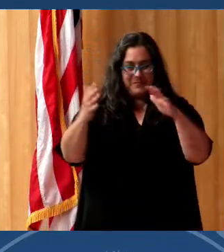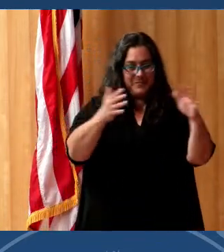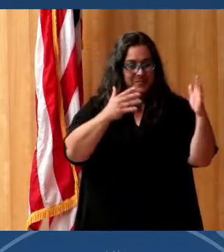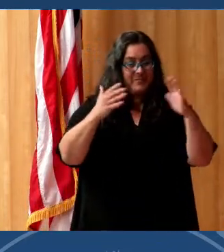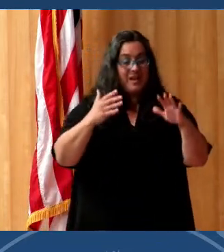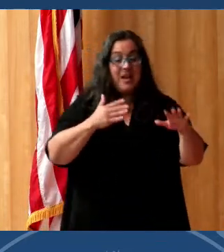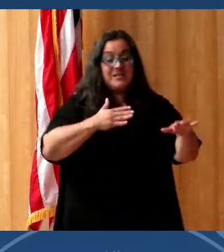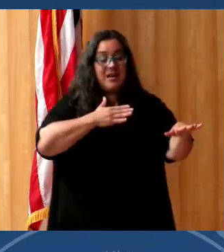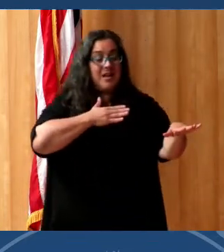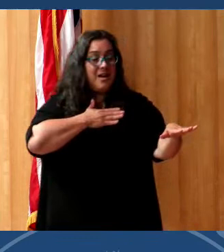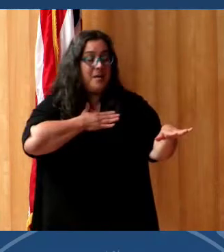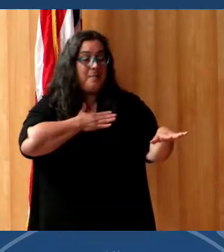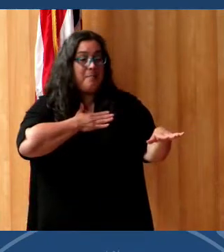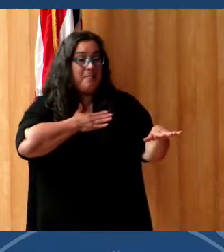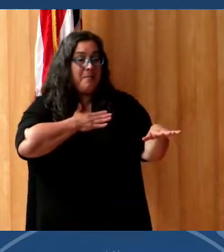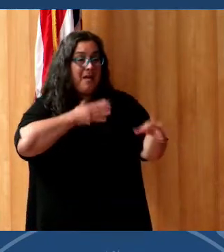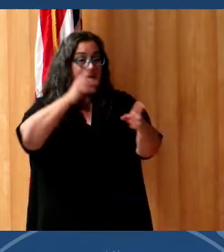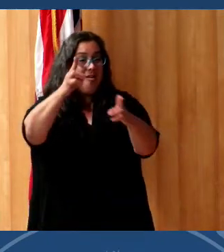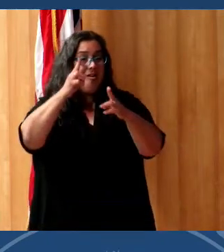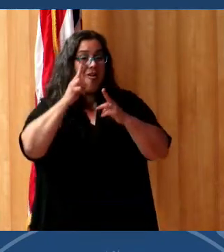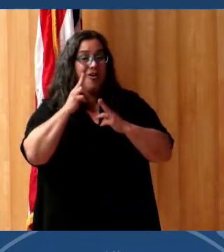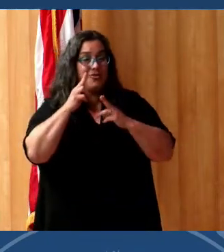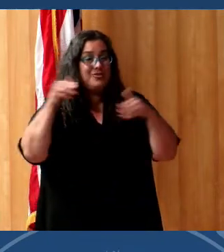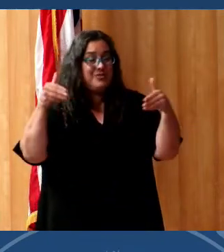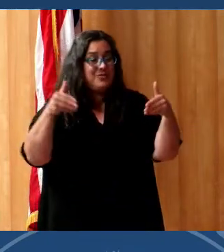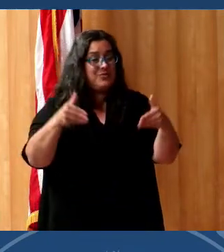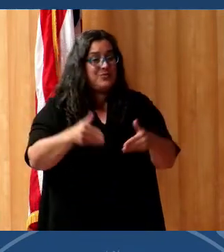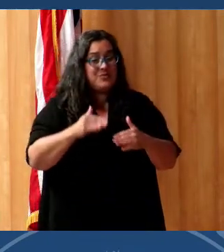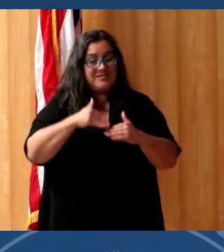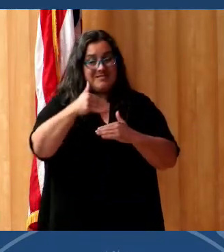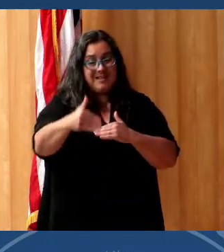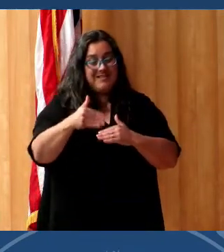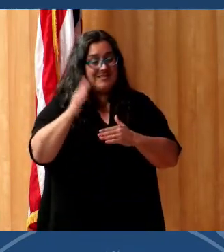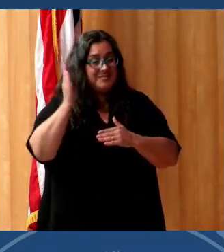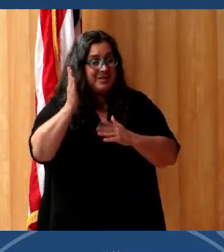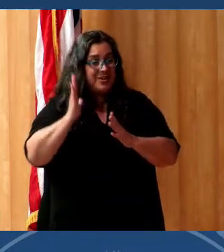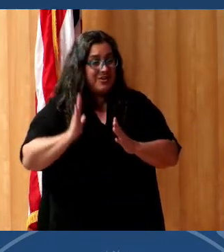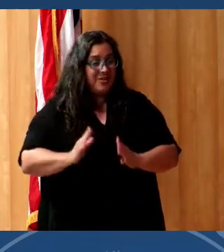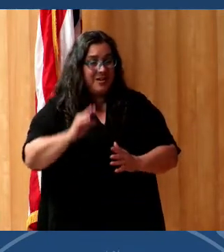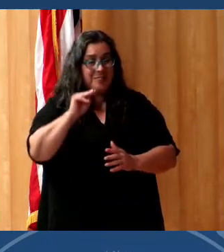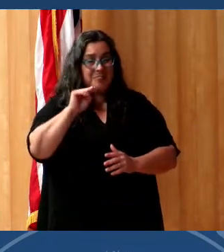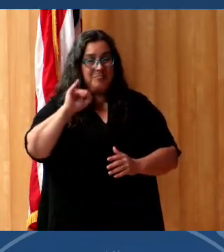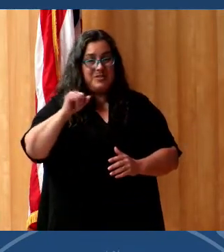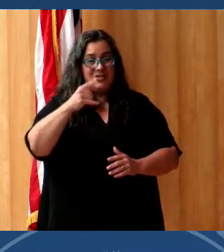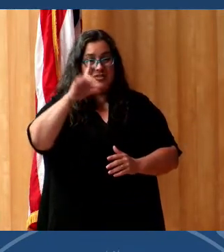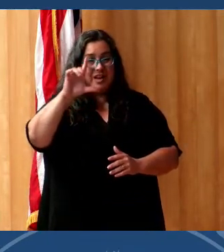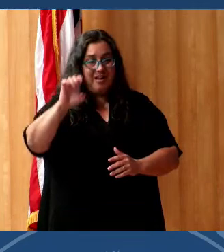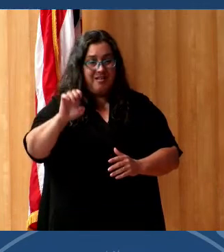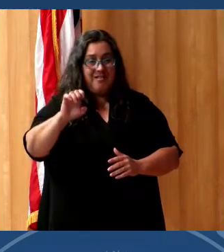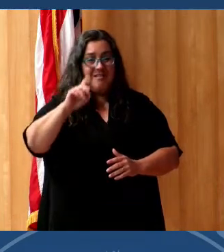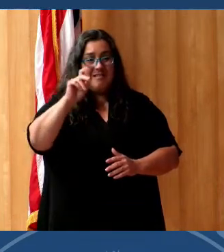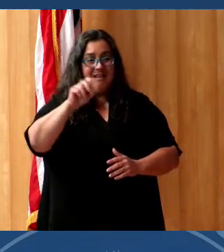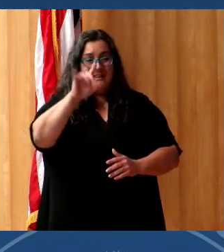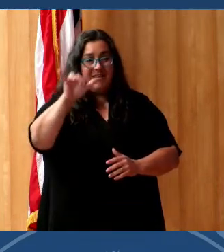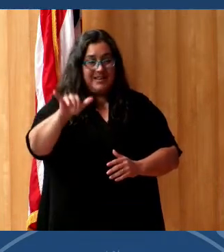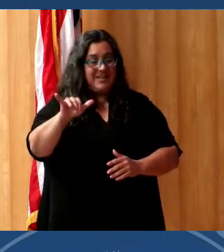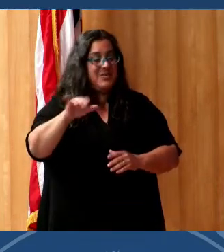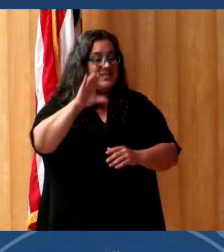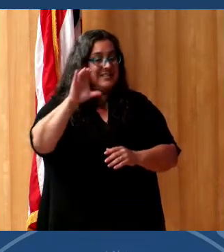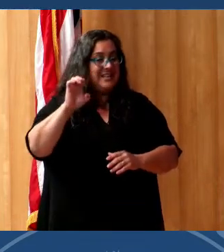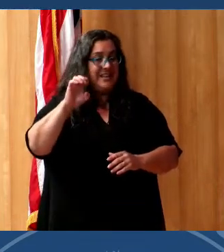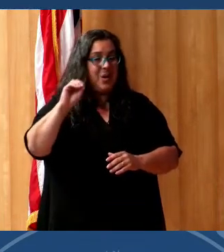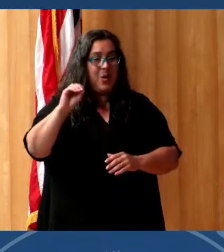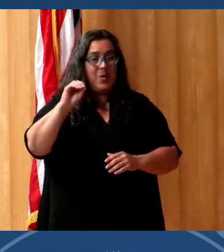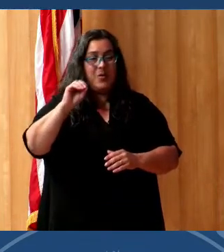It's my honor to introduce our next speaker, and that's Michelle Taylor, who is the CEO of the United Way.